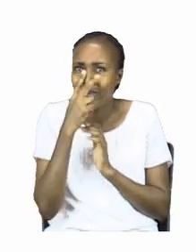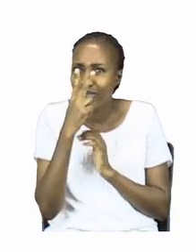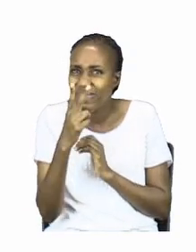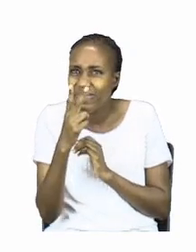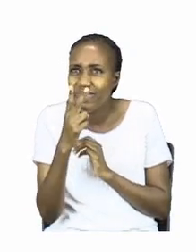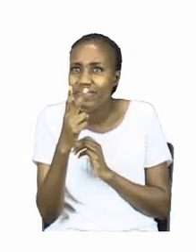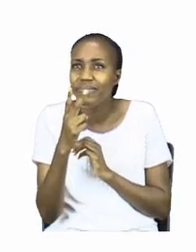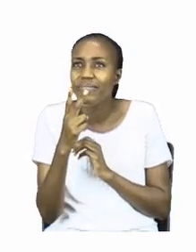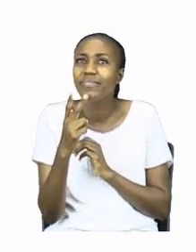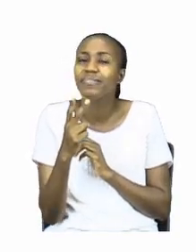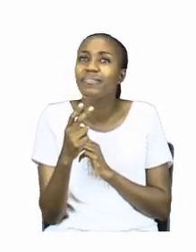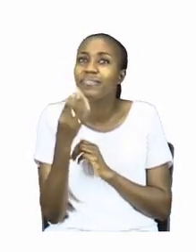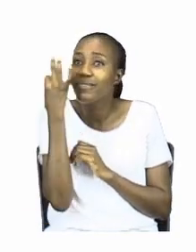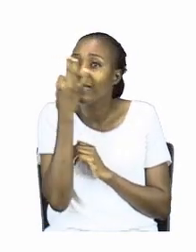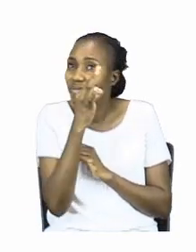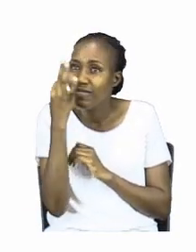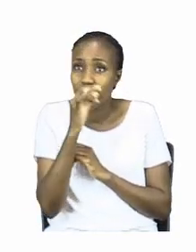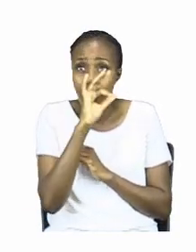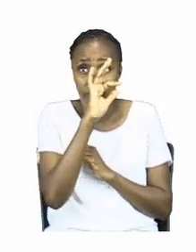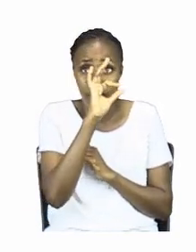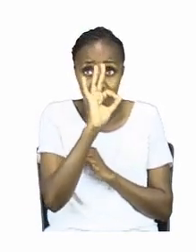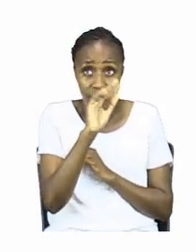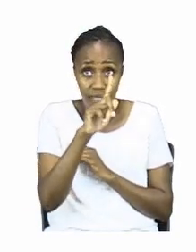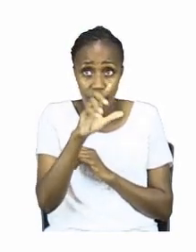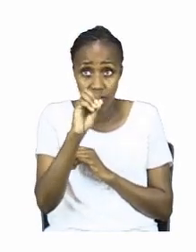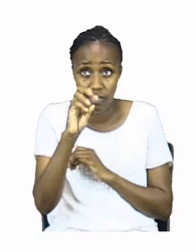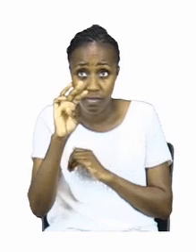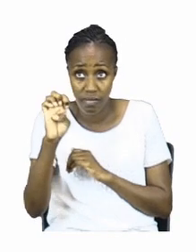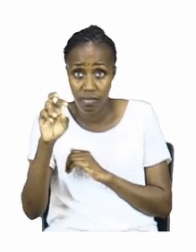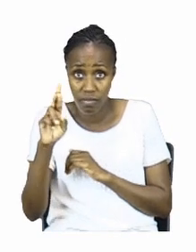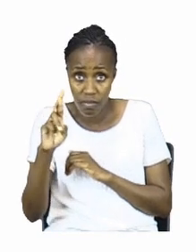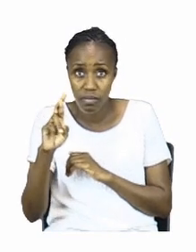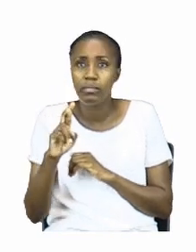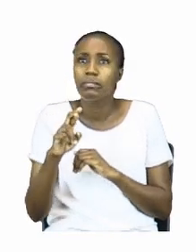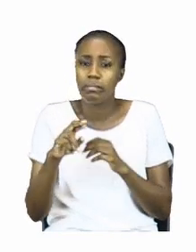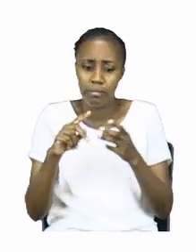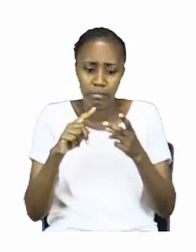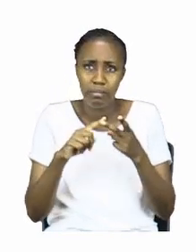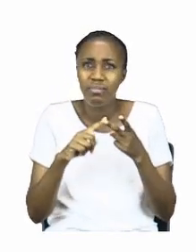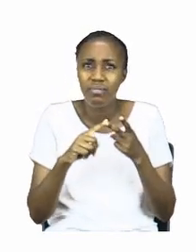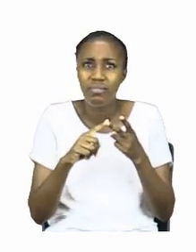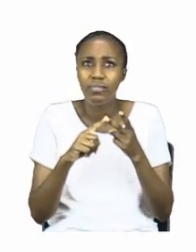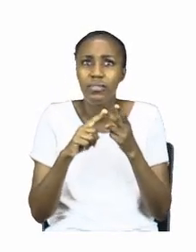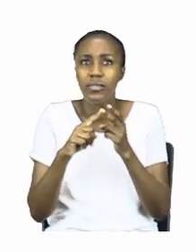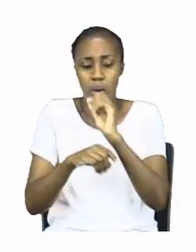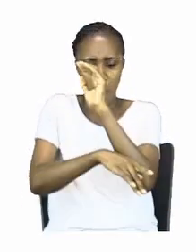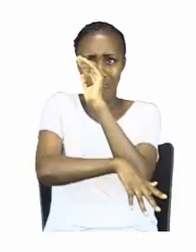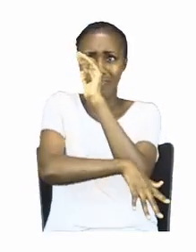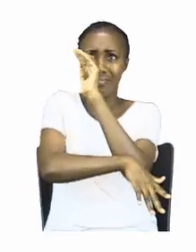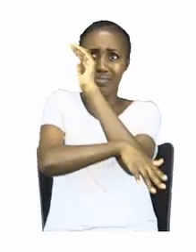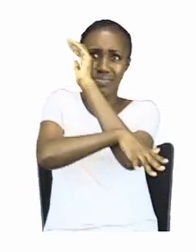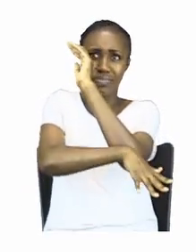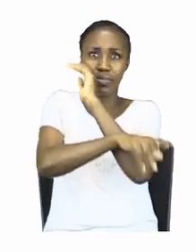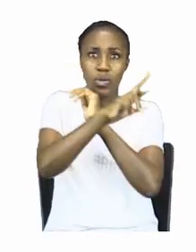of a flower first, and then you have some roots, and you also